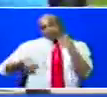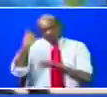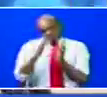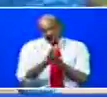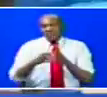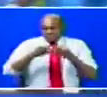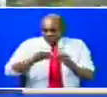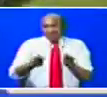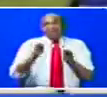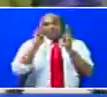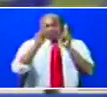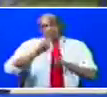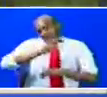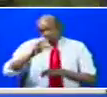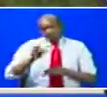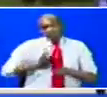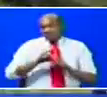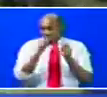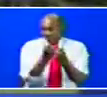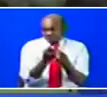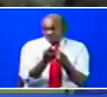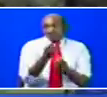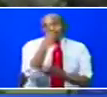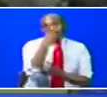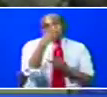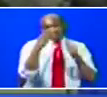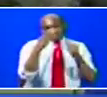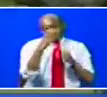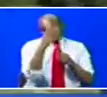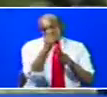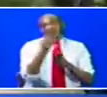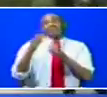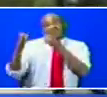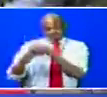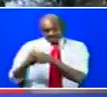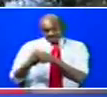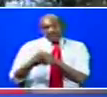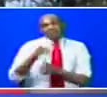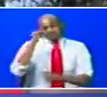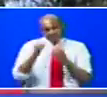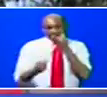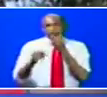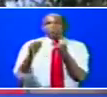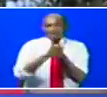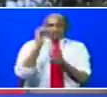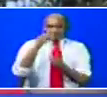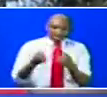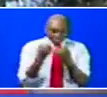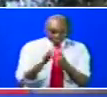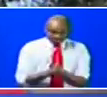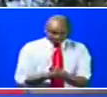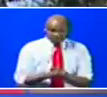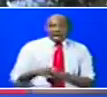as they thrashed Kisumu County women team 29. The games entered day five I'm on very Friday. Happy that we